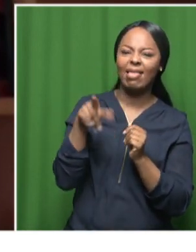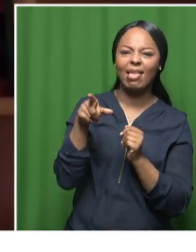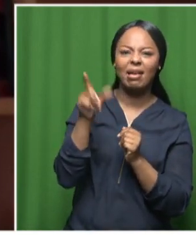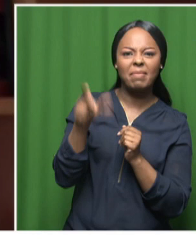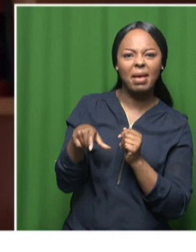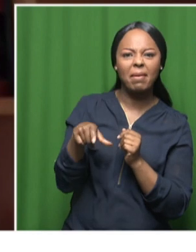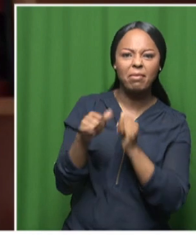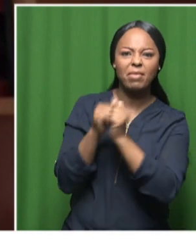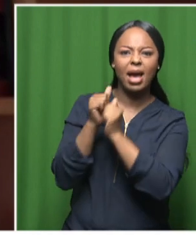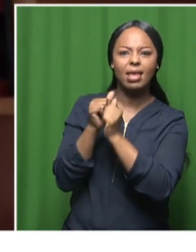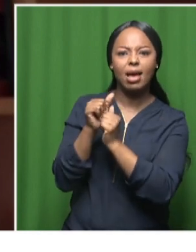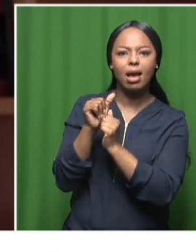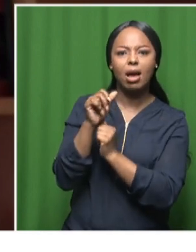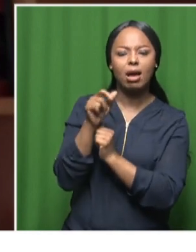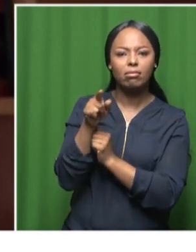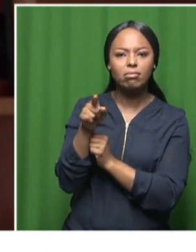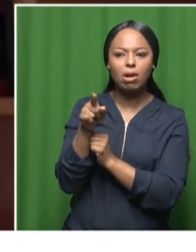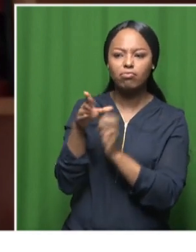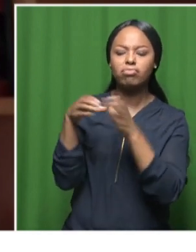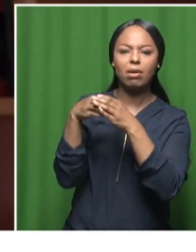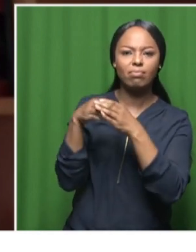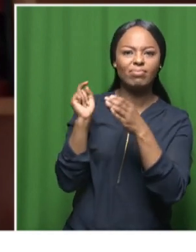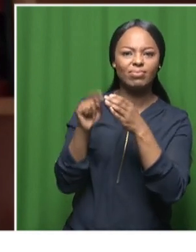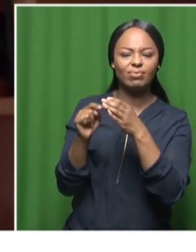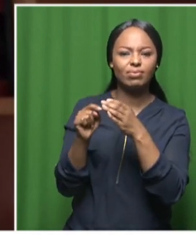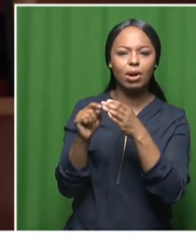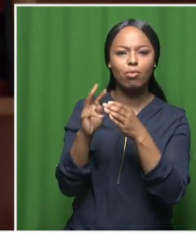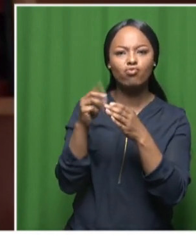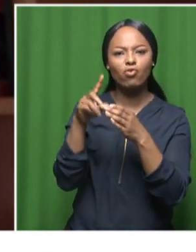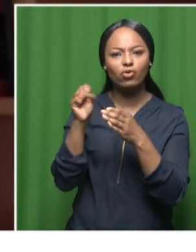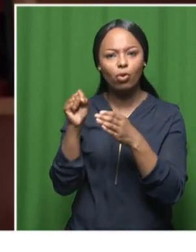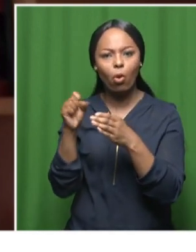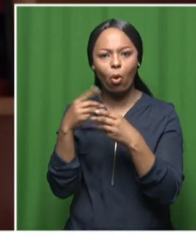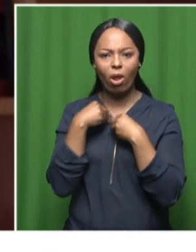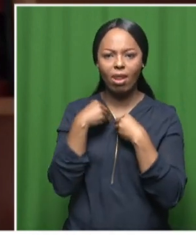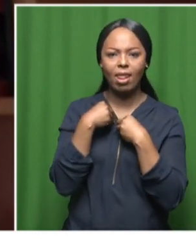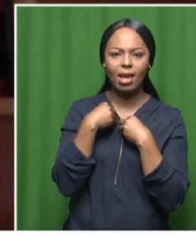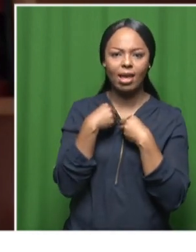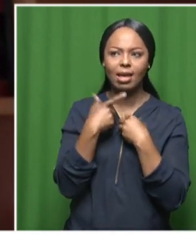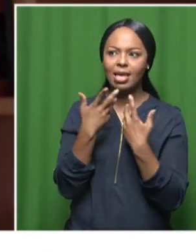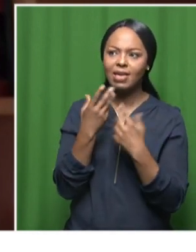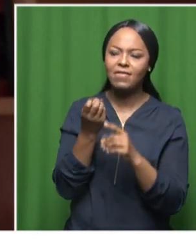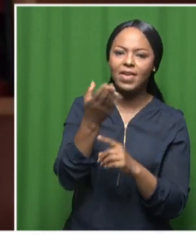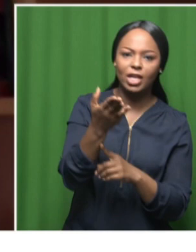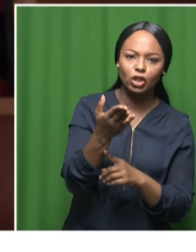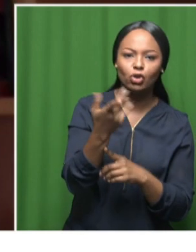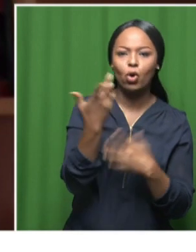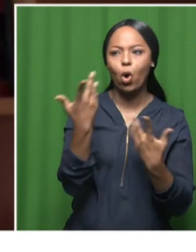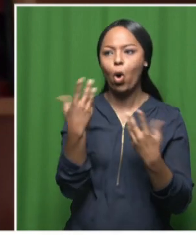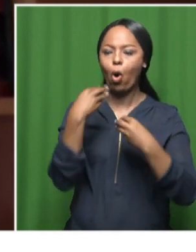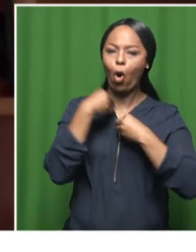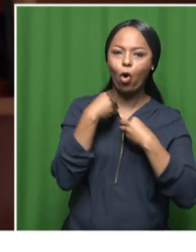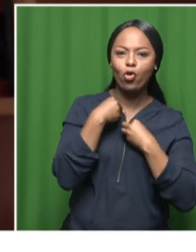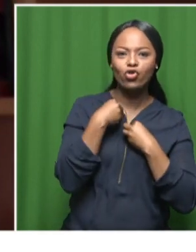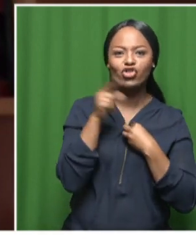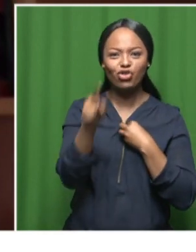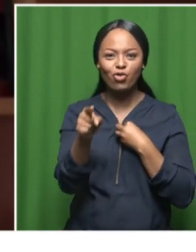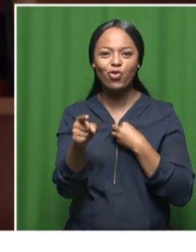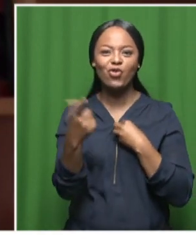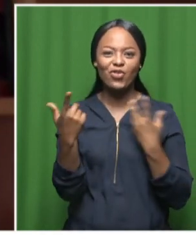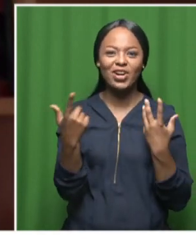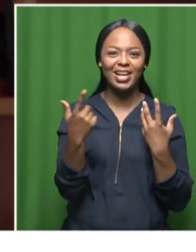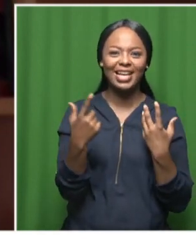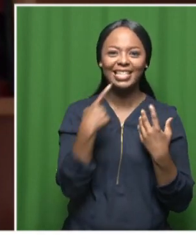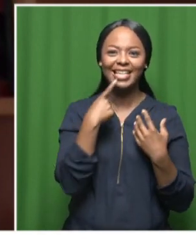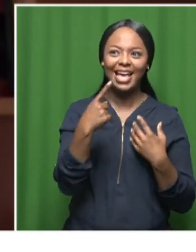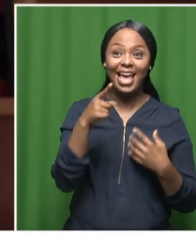their album, He Who Feeds You Owns You, all those are saying,